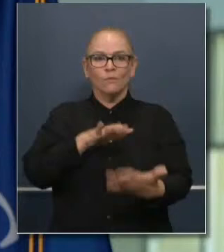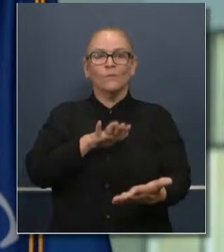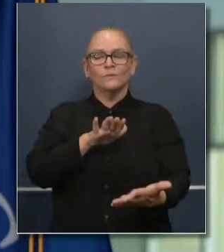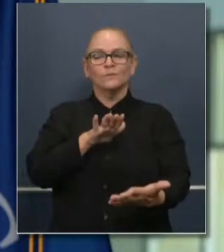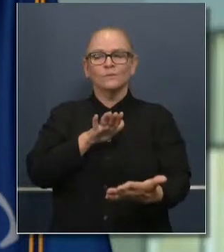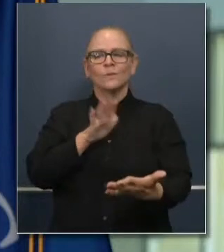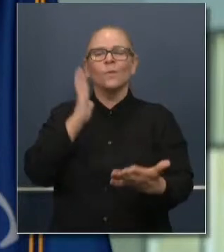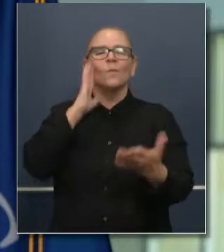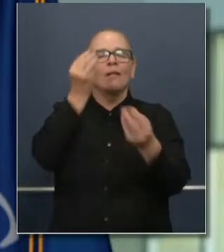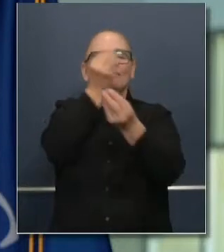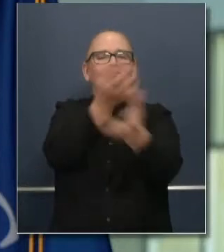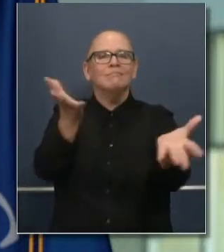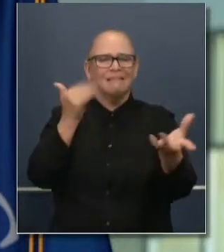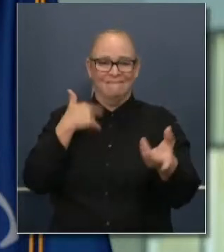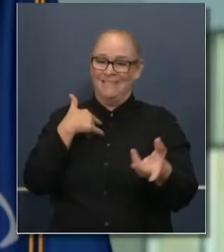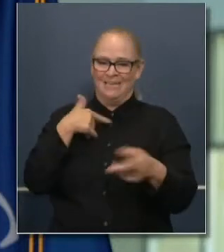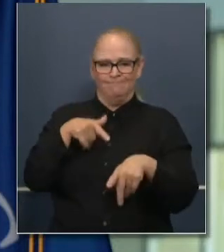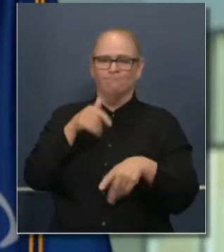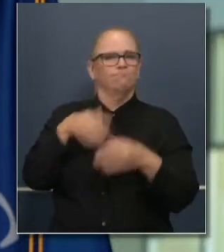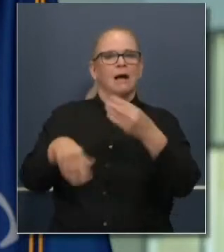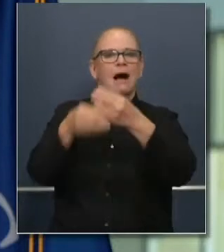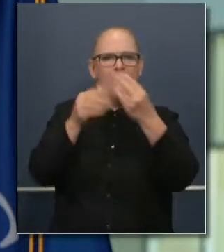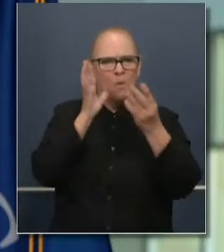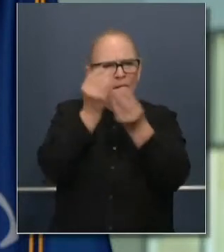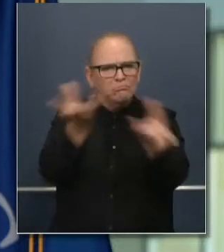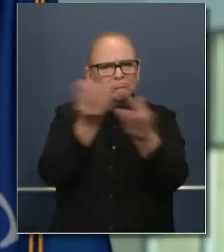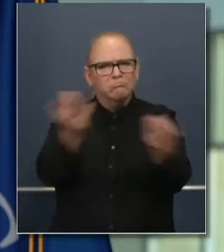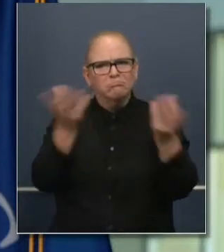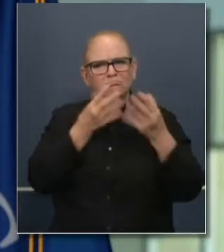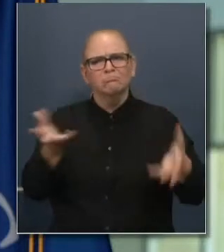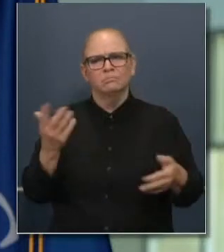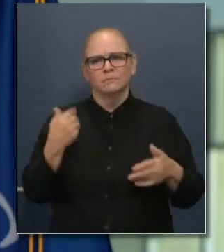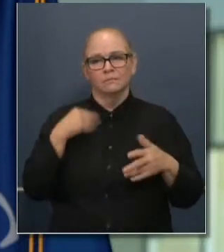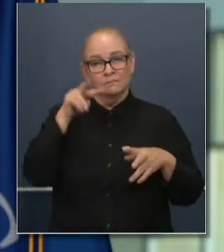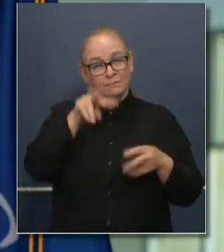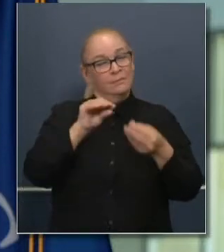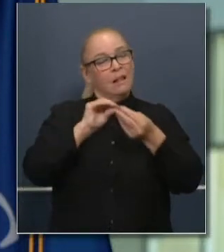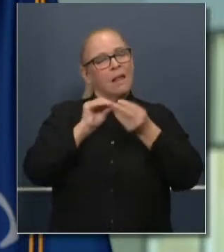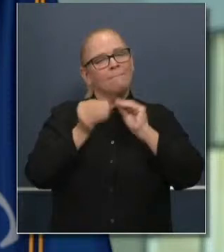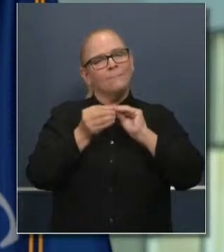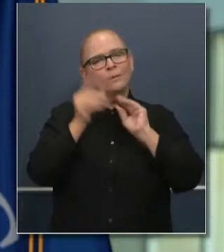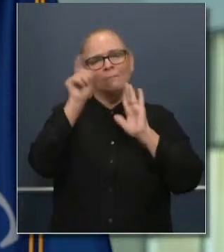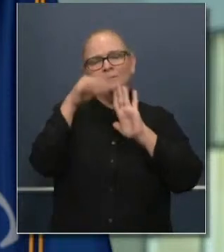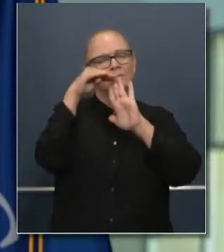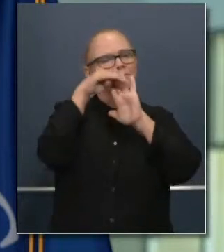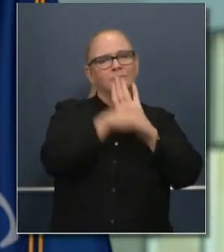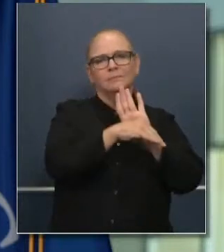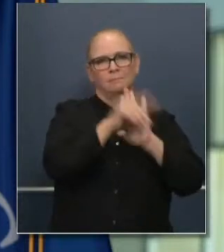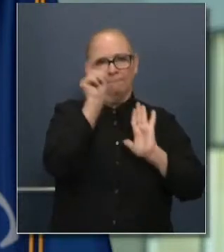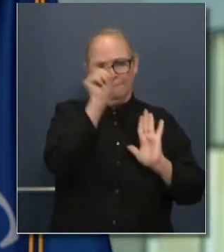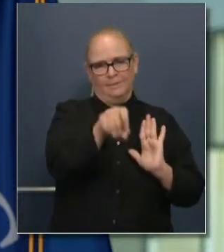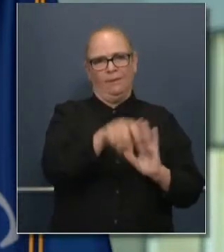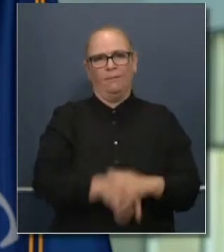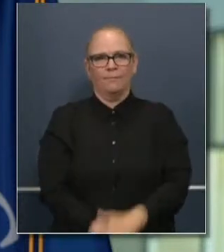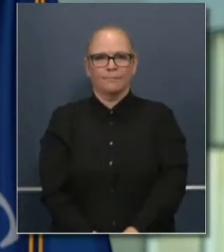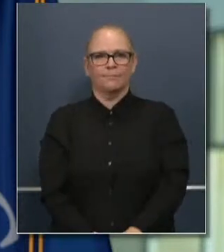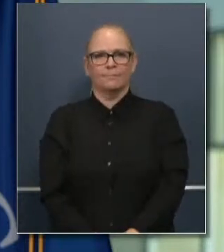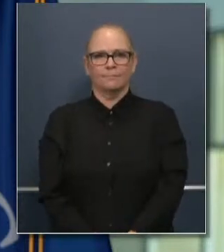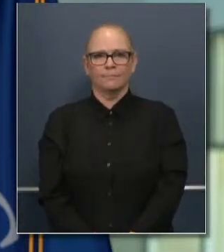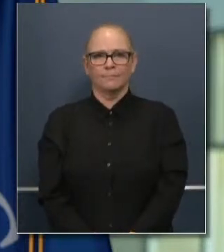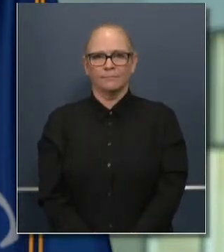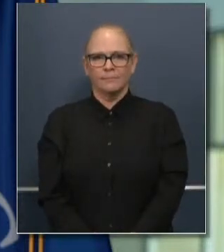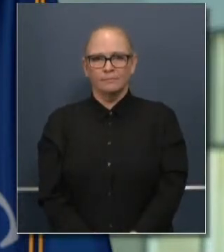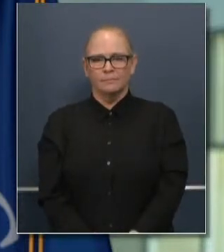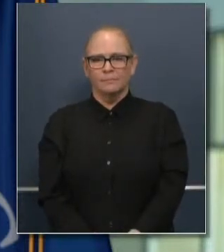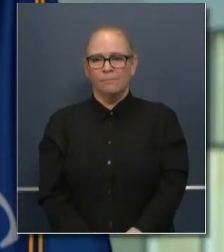and stay-at-home orders and sectoral strategies. What I think is the most important thing that I've reflected